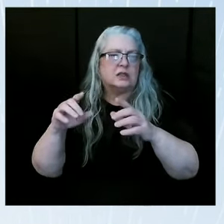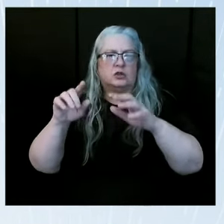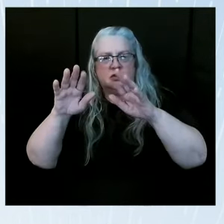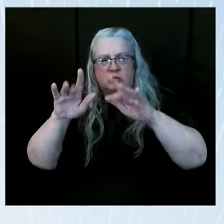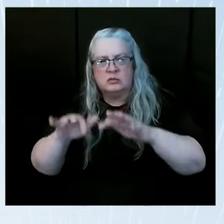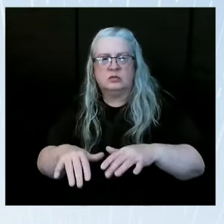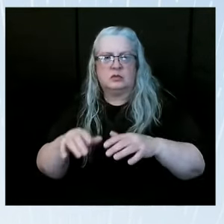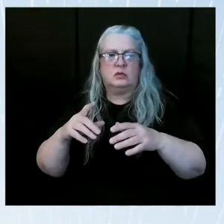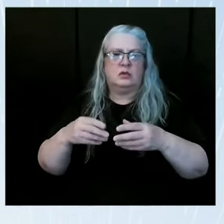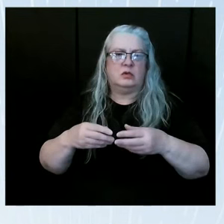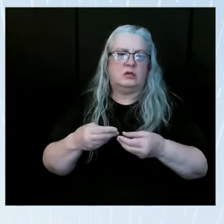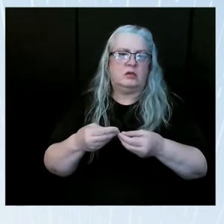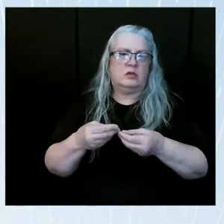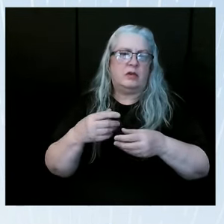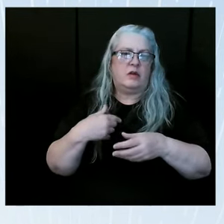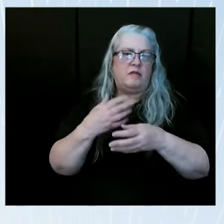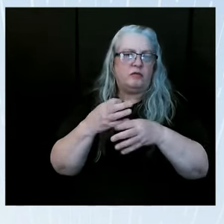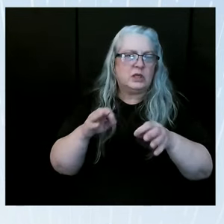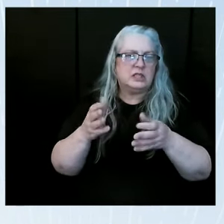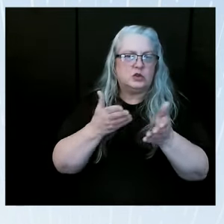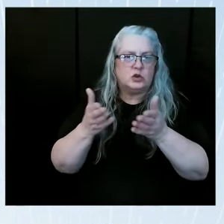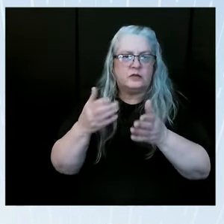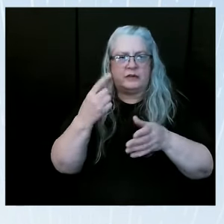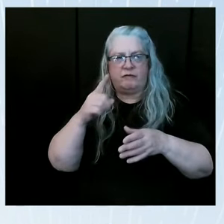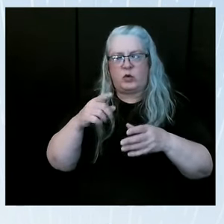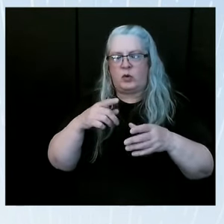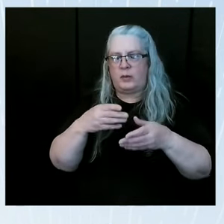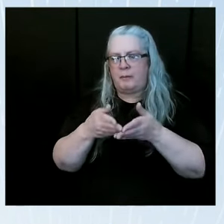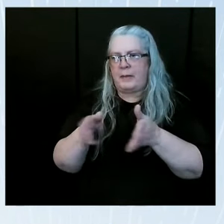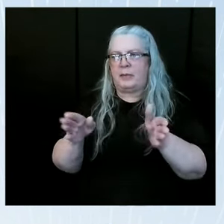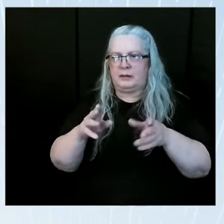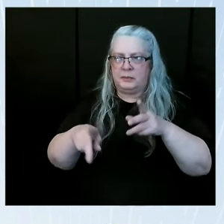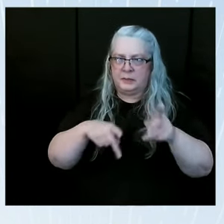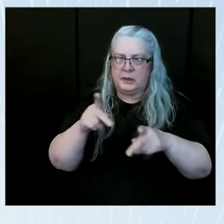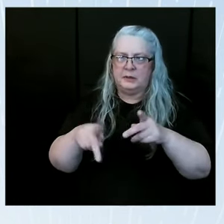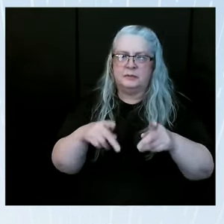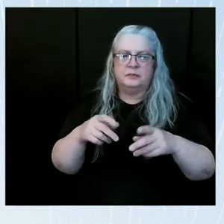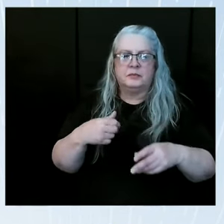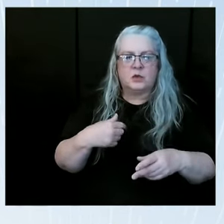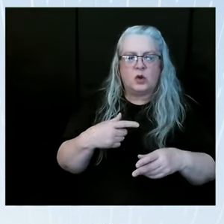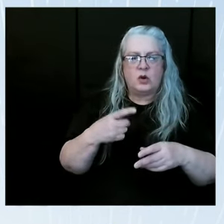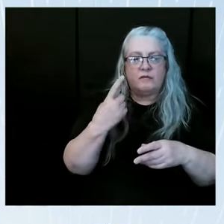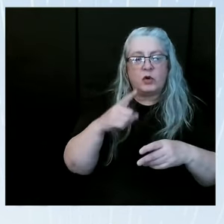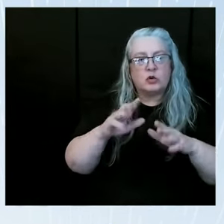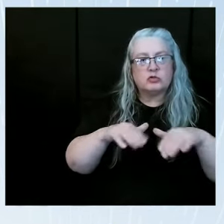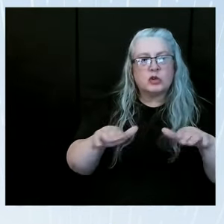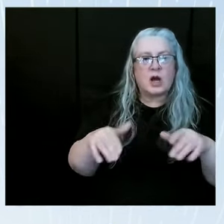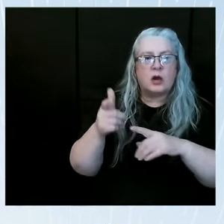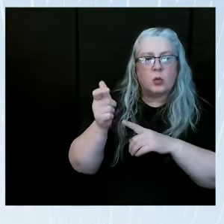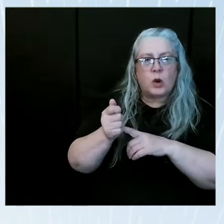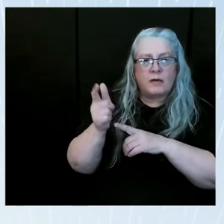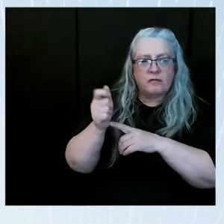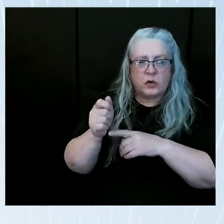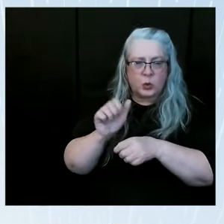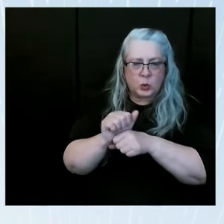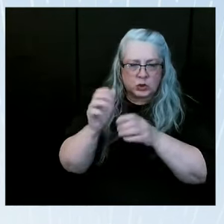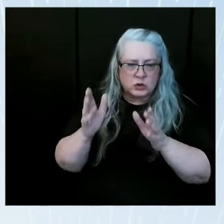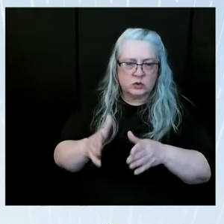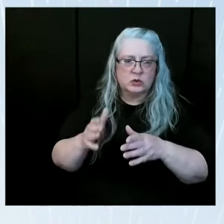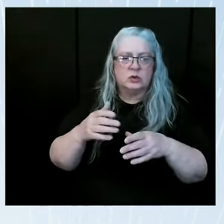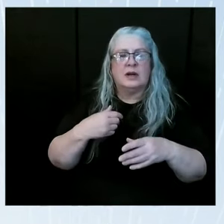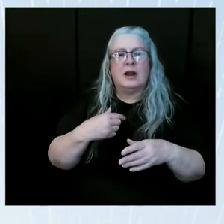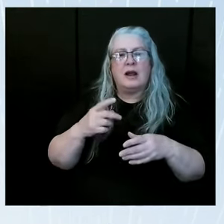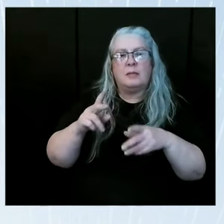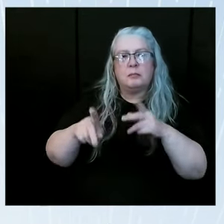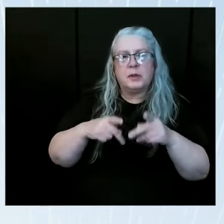child welfare workers and other partners on the ground. In December, our Administration for Children and Families launched